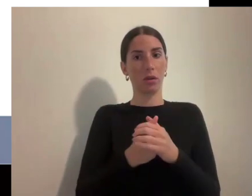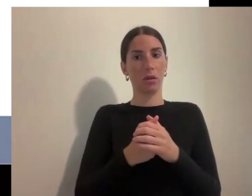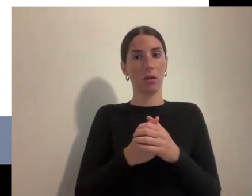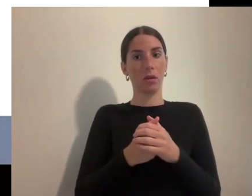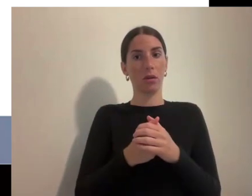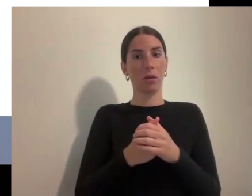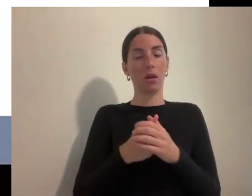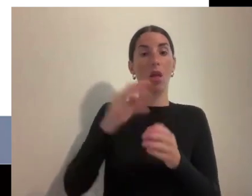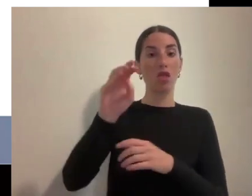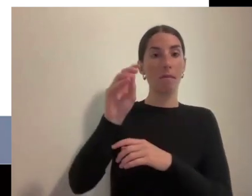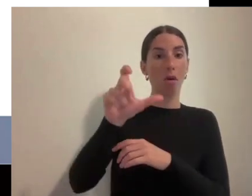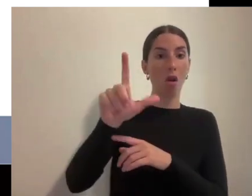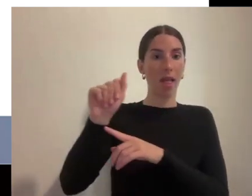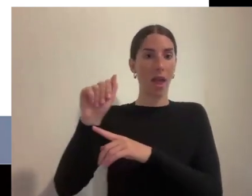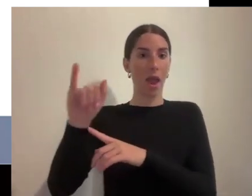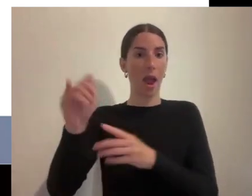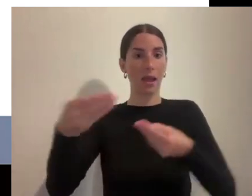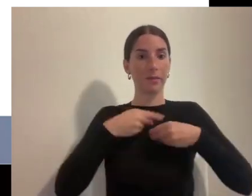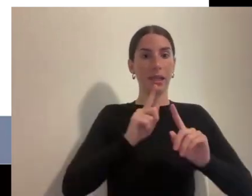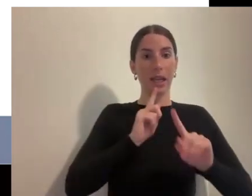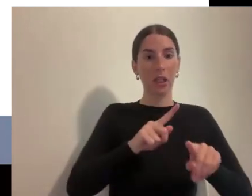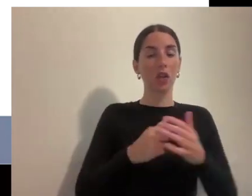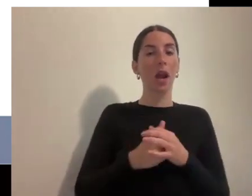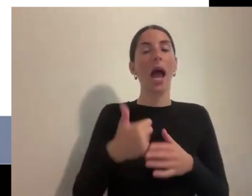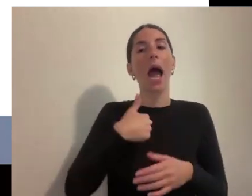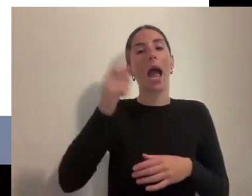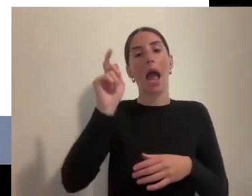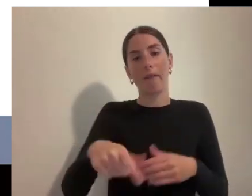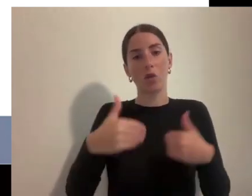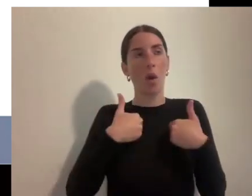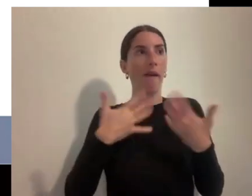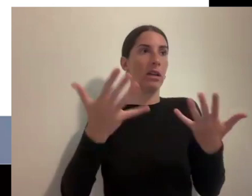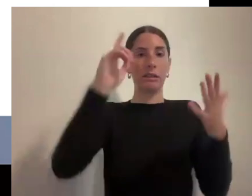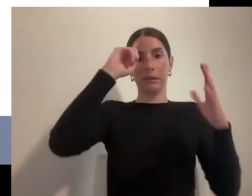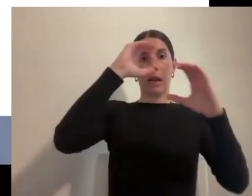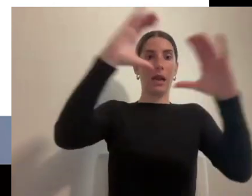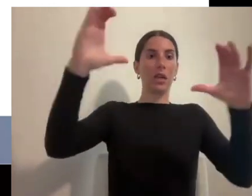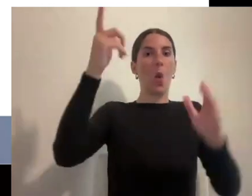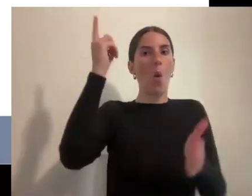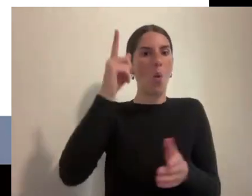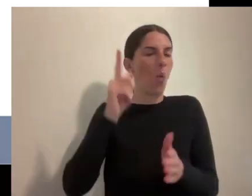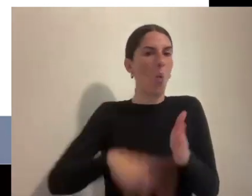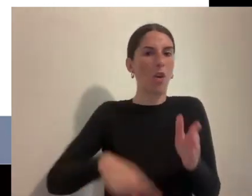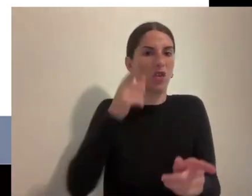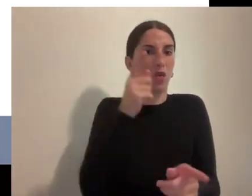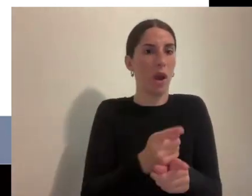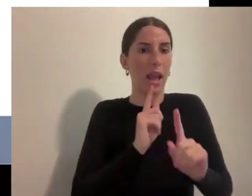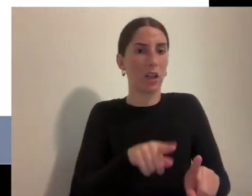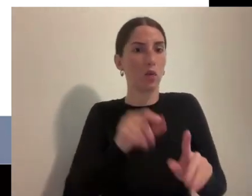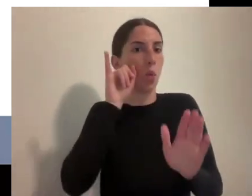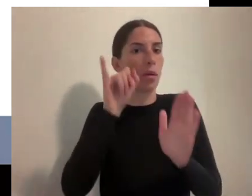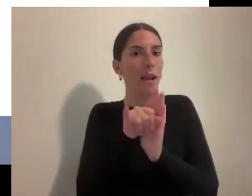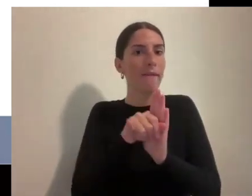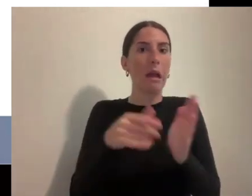model, the AI, gives me an answer, I have to have an idea of what the correct answer is in order to identify if this